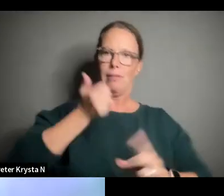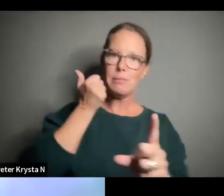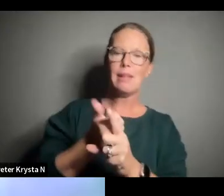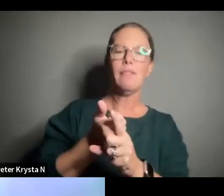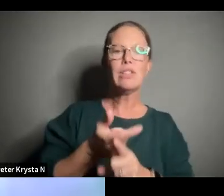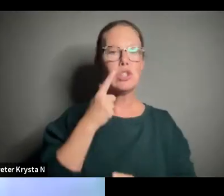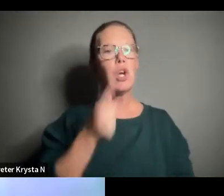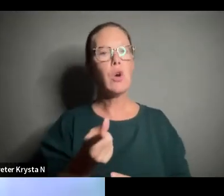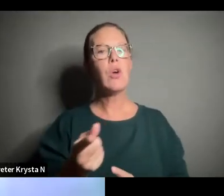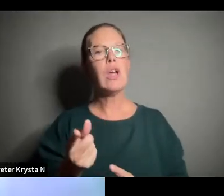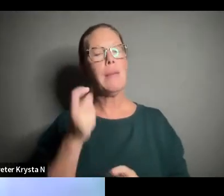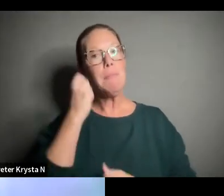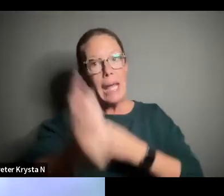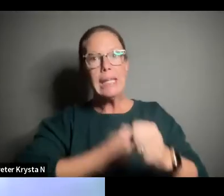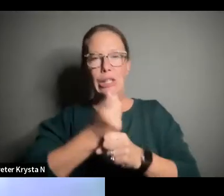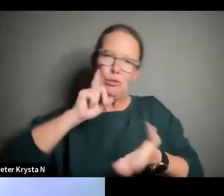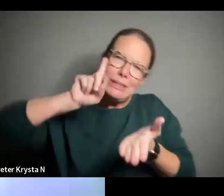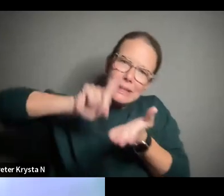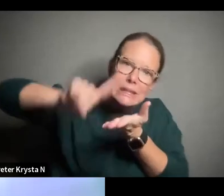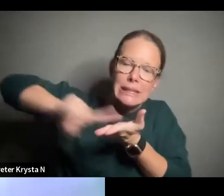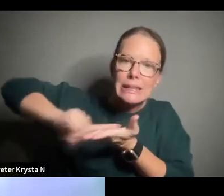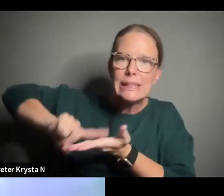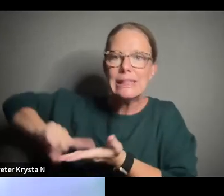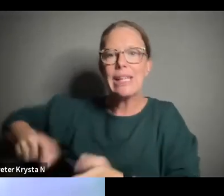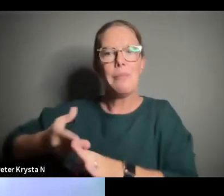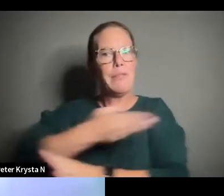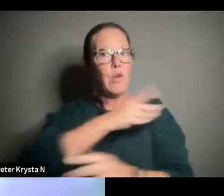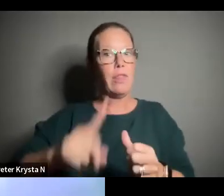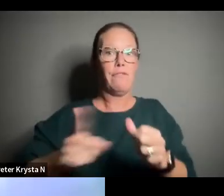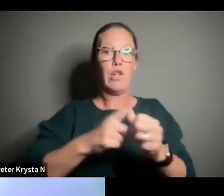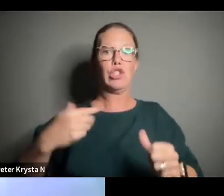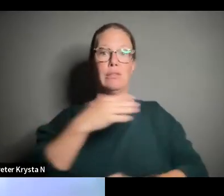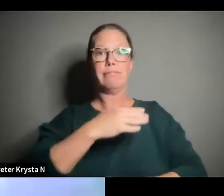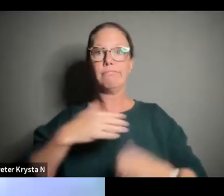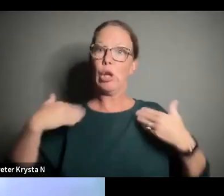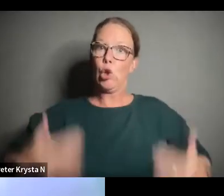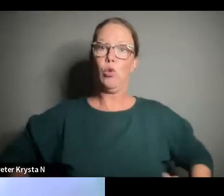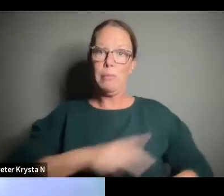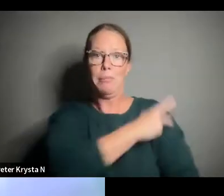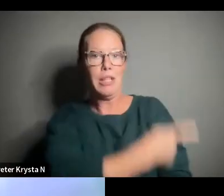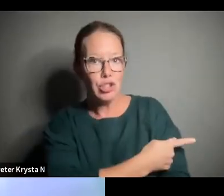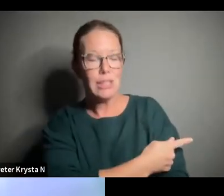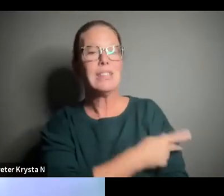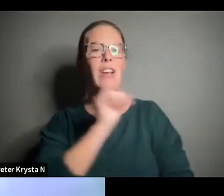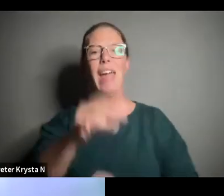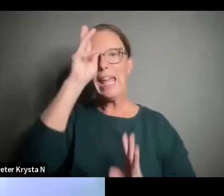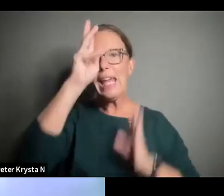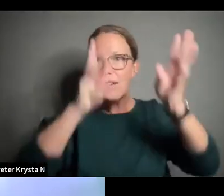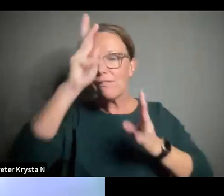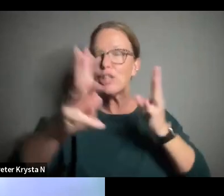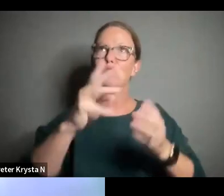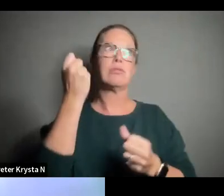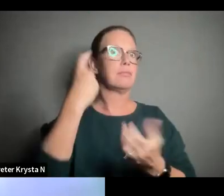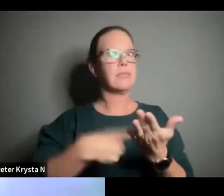years. And so that took several years of research before we even did our first human patient. And so that's what innovation is. Sometimes it takes